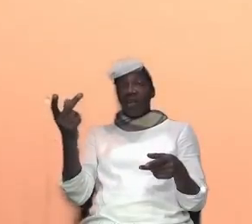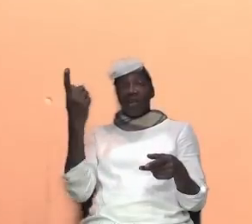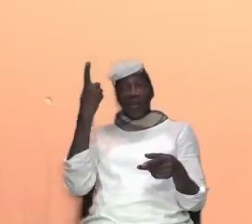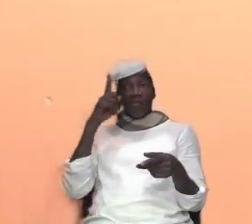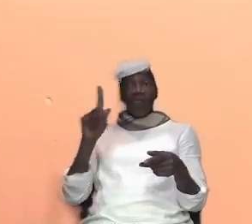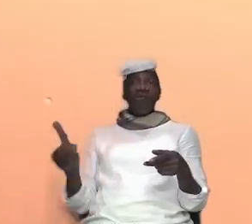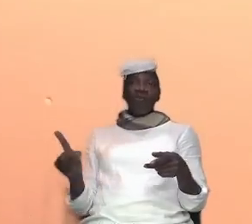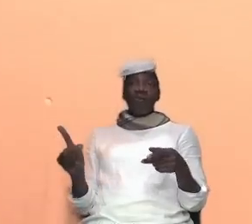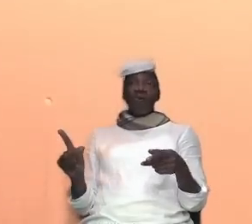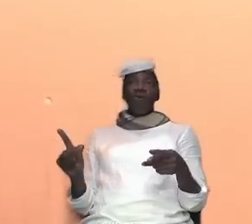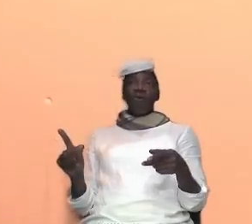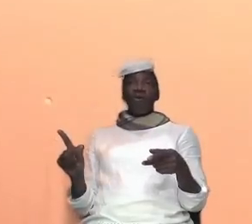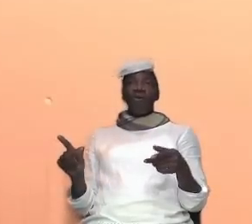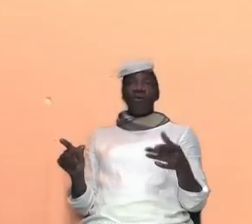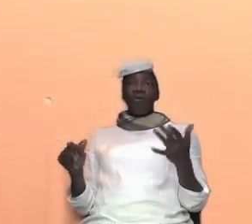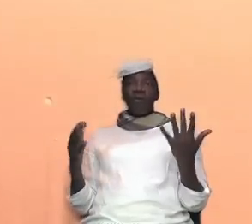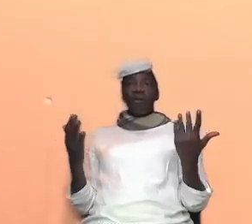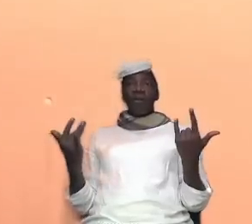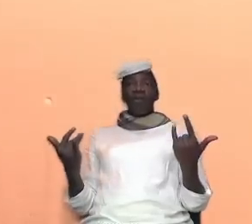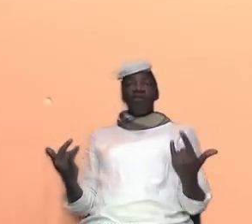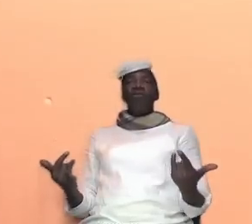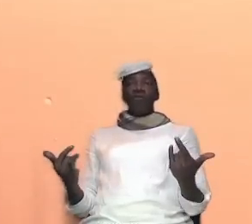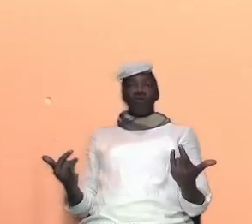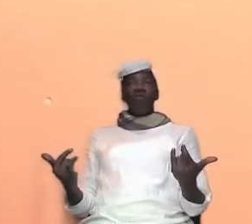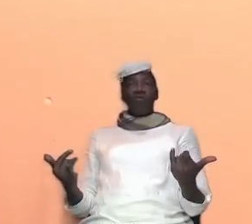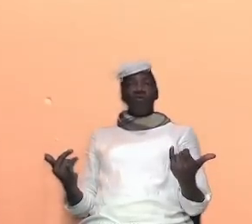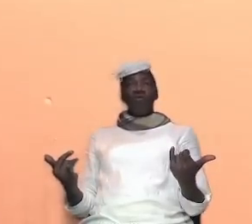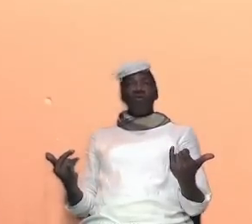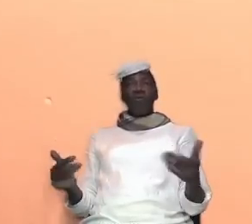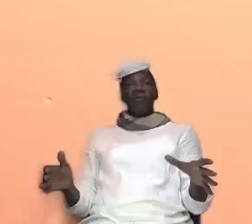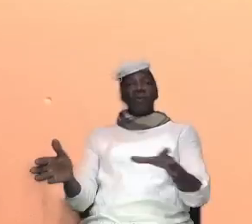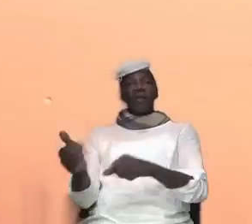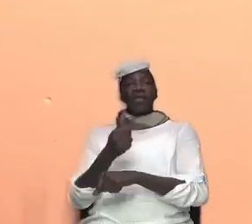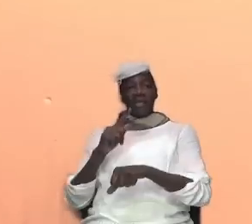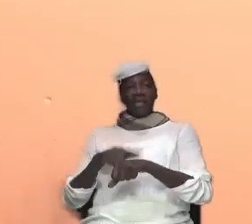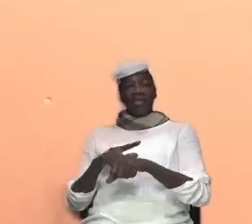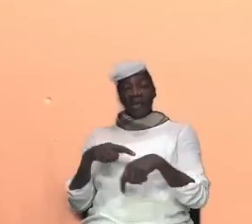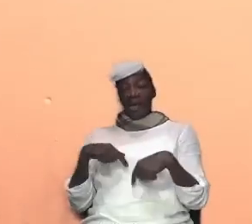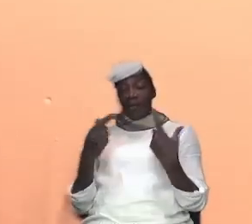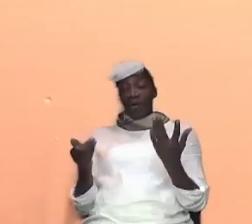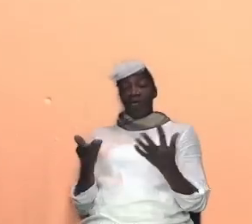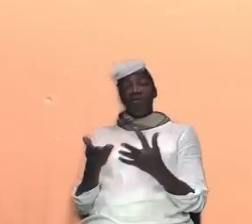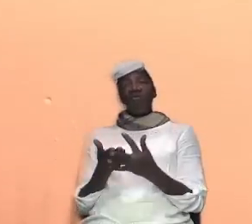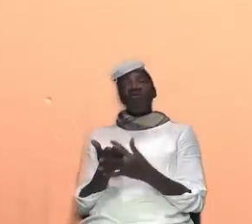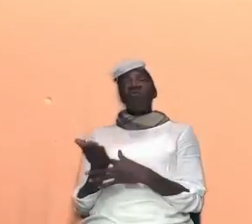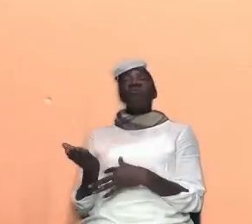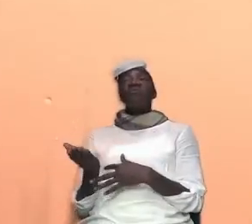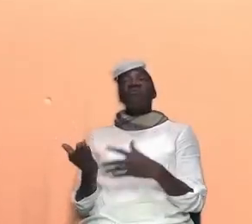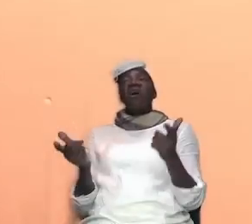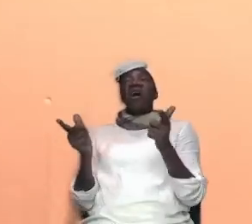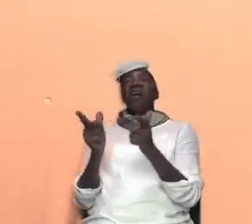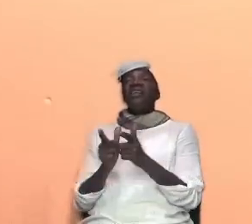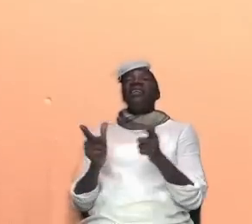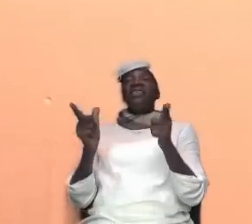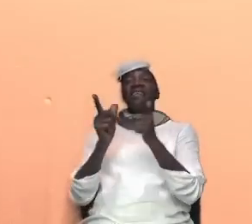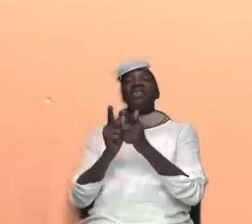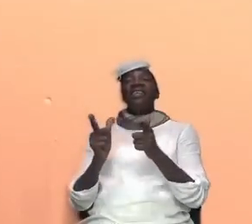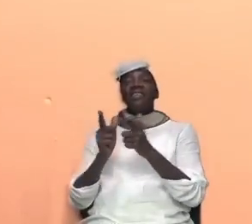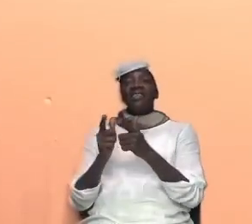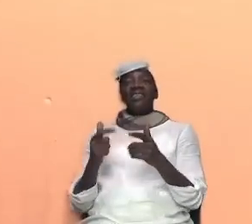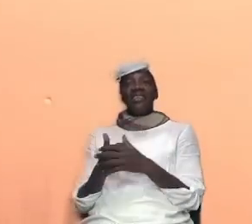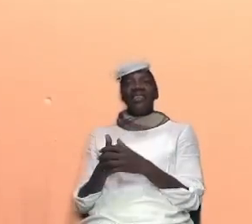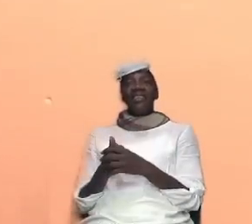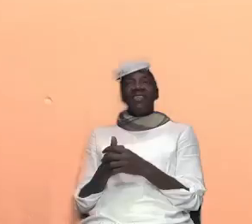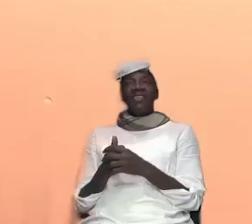this time. And then we are going to take our time and go through bit by bit so that we understand. I believe there are